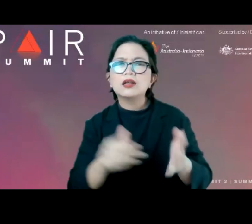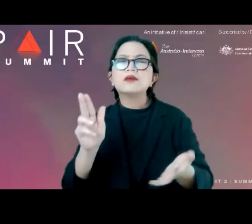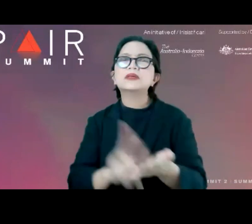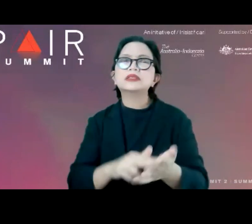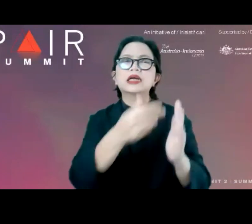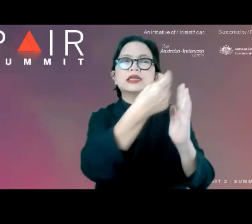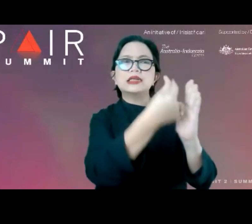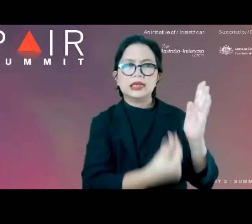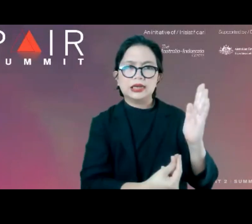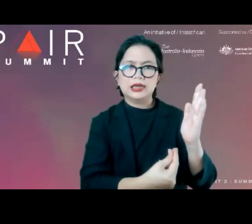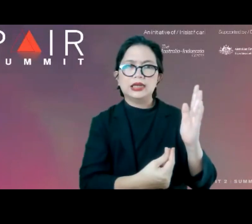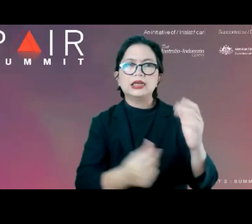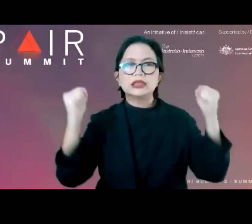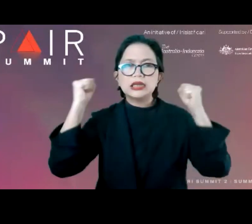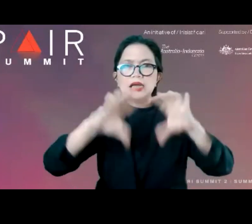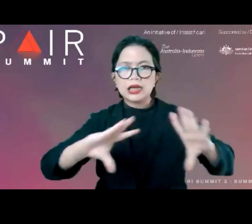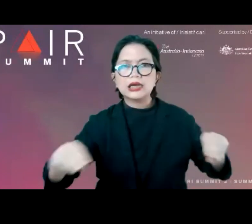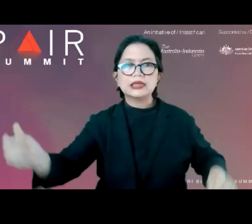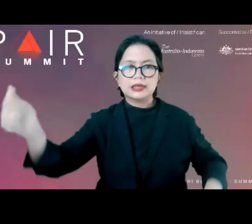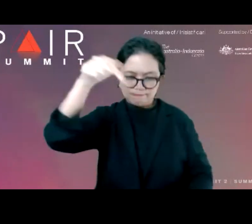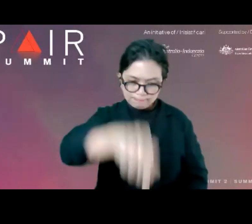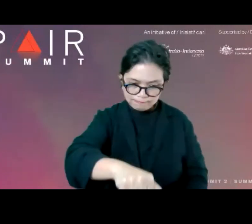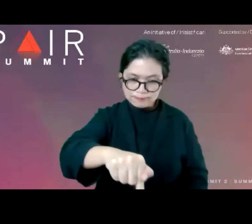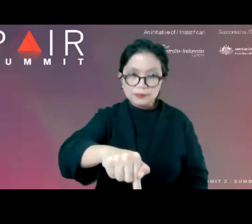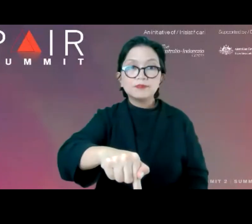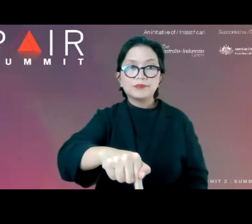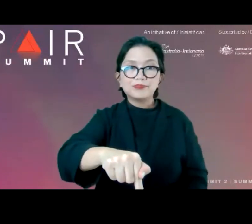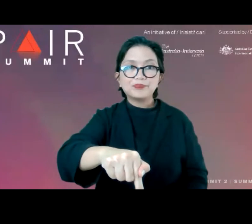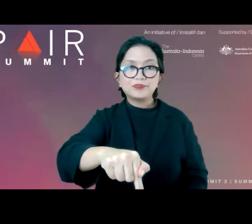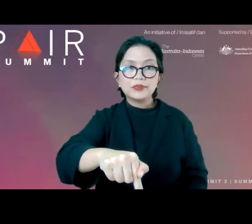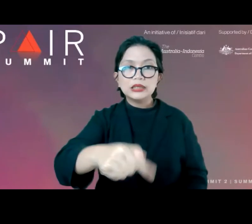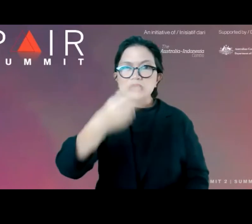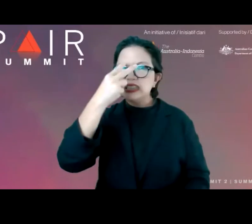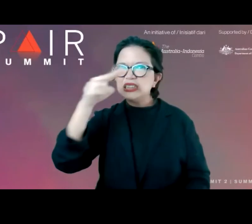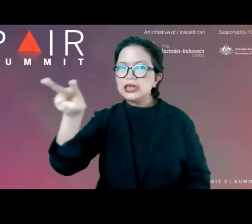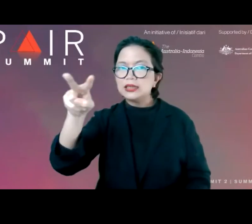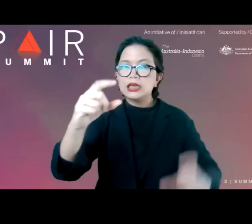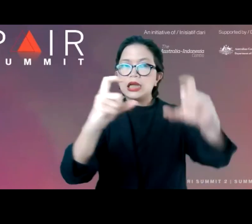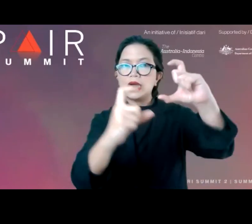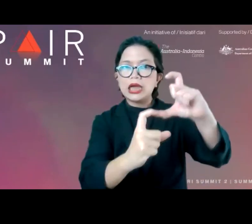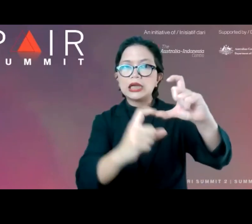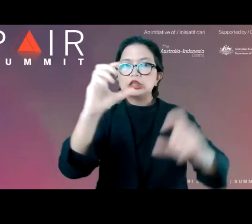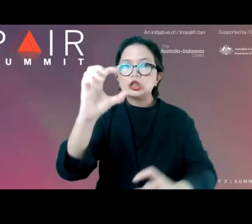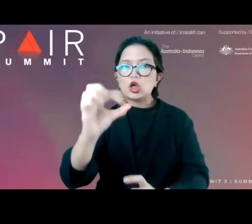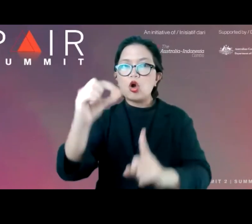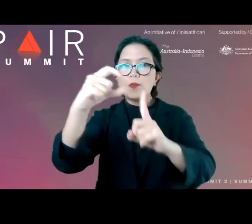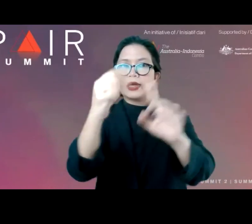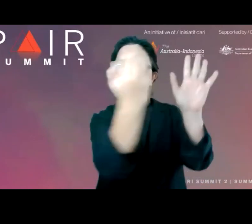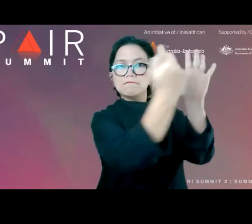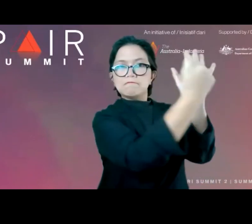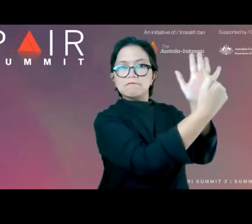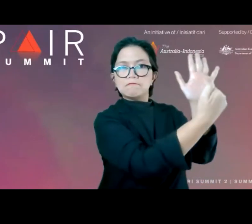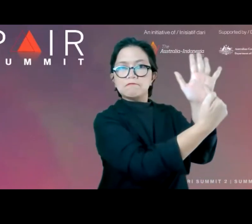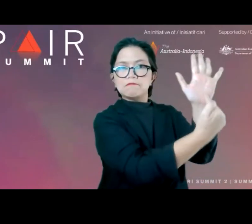standard operating procedures are complied with and so on. That's a management and that's a supervision issue. So that needs attention. But I